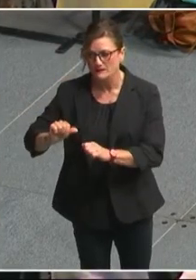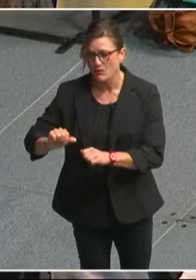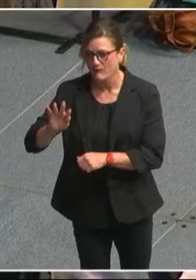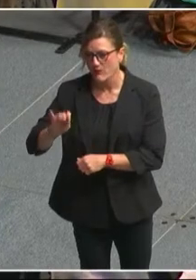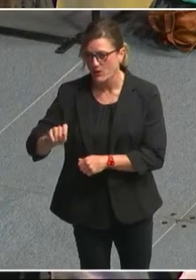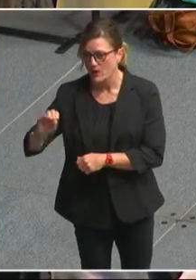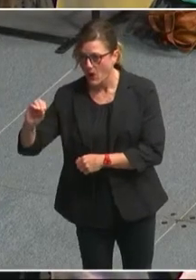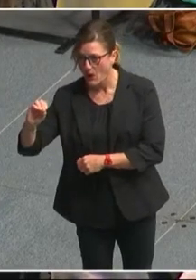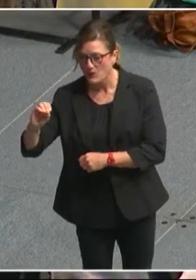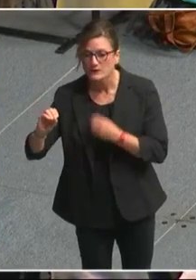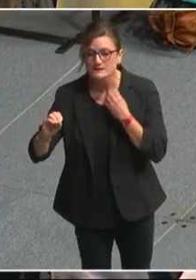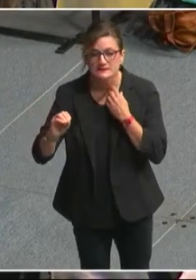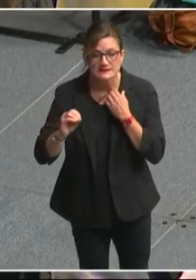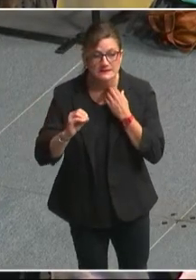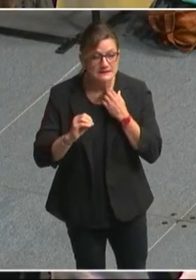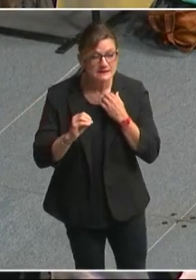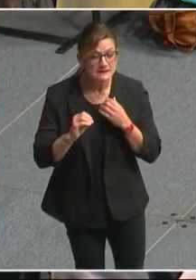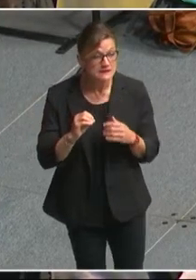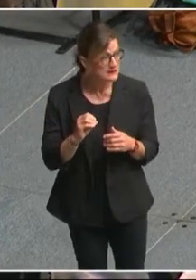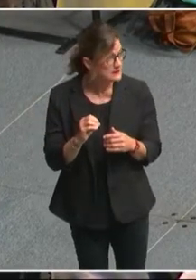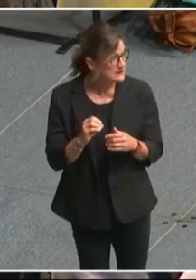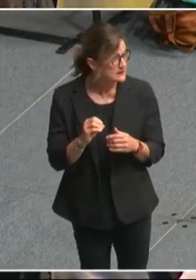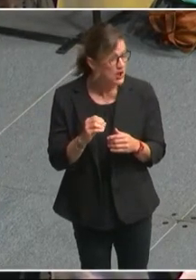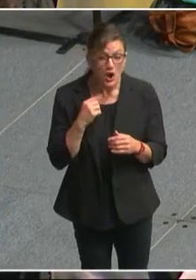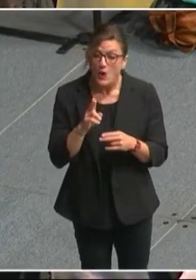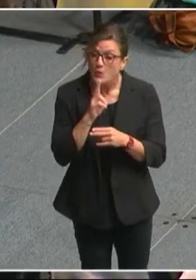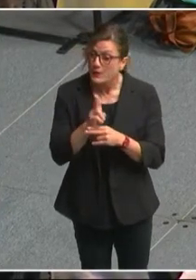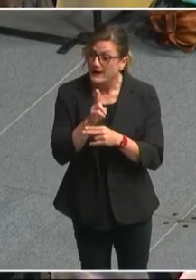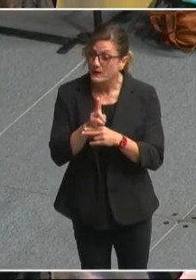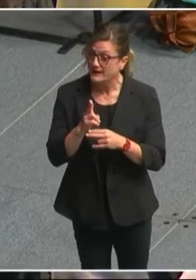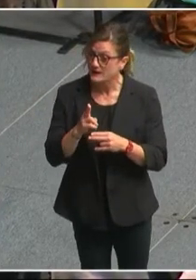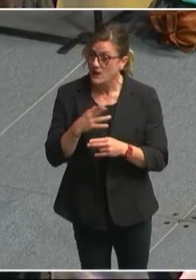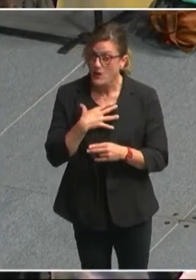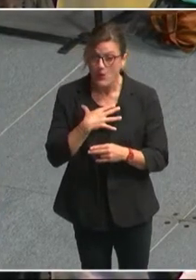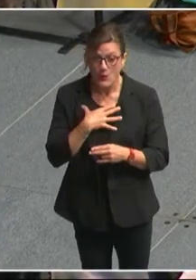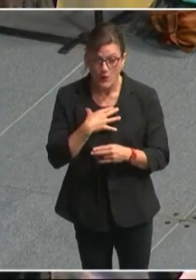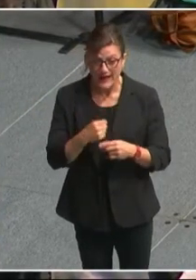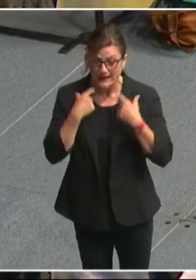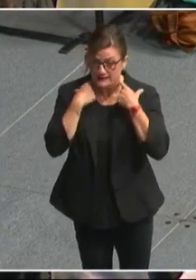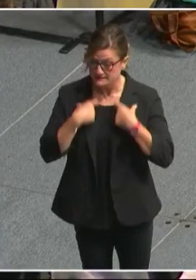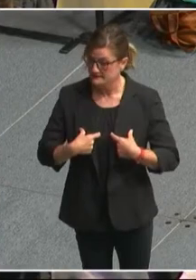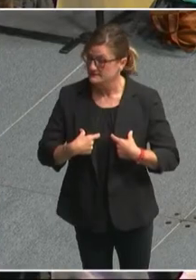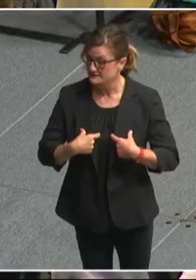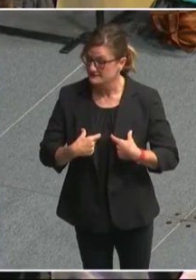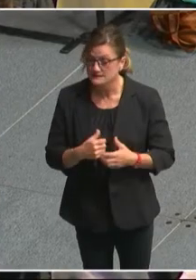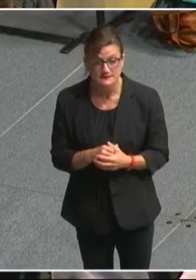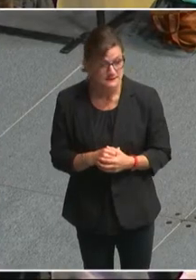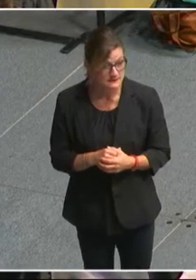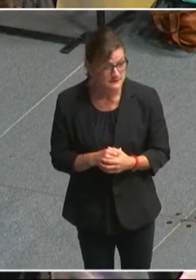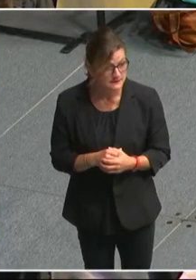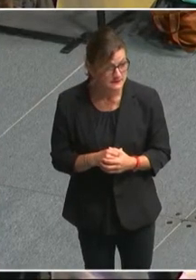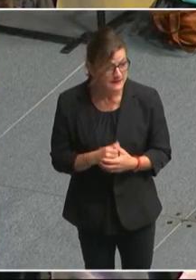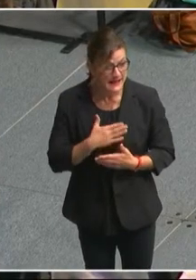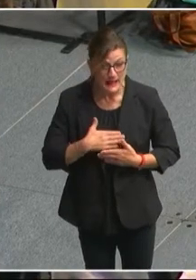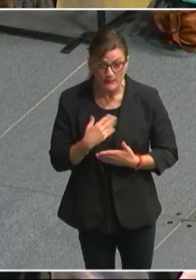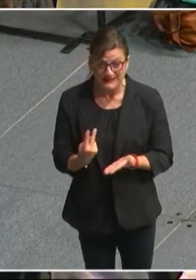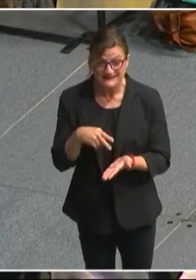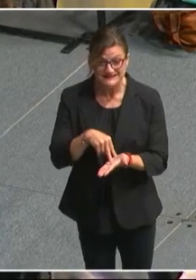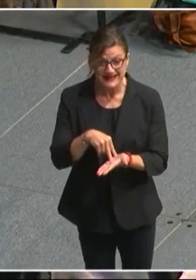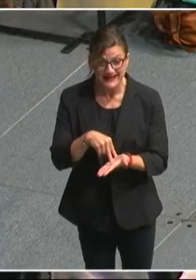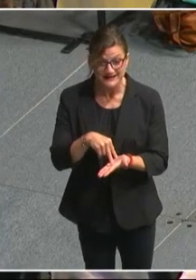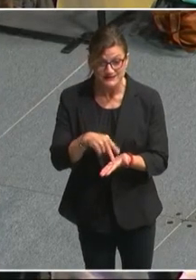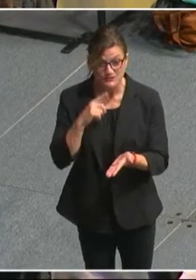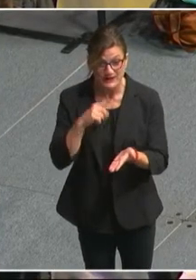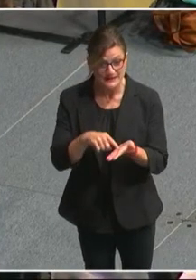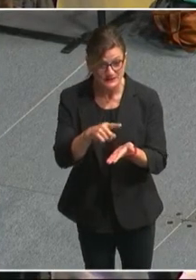on their academic record are wearing white honor cords around their neck. Please stand as a group and be